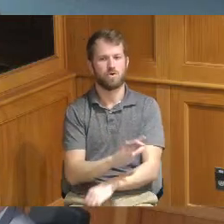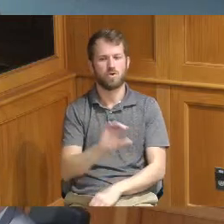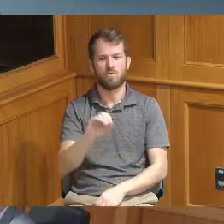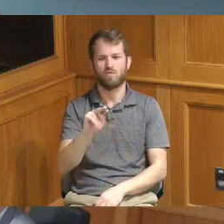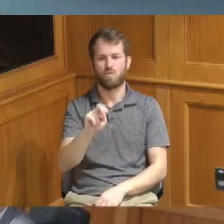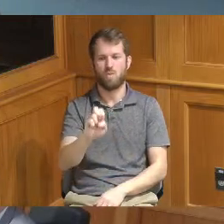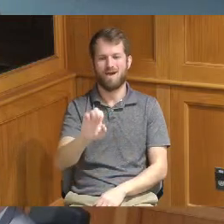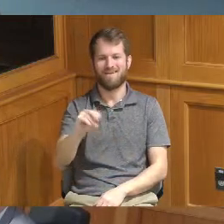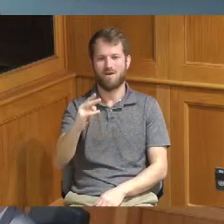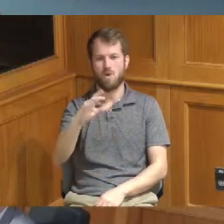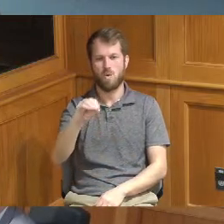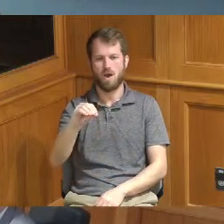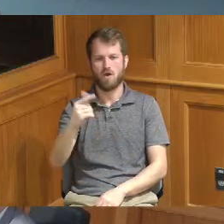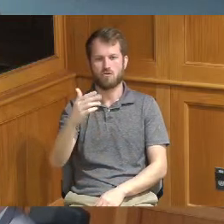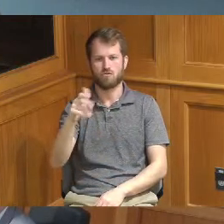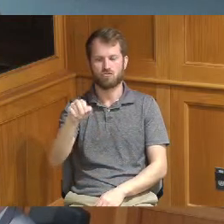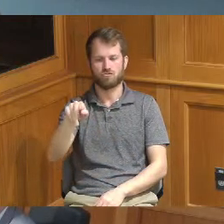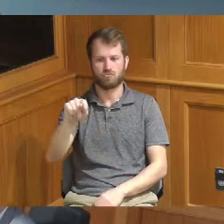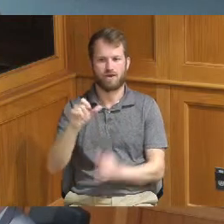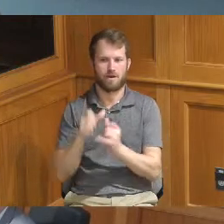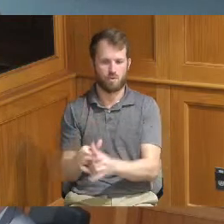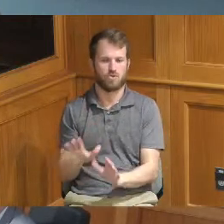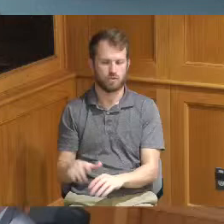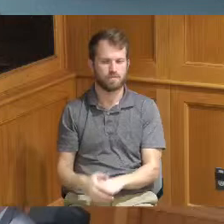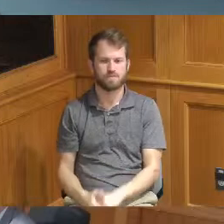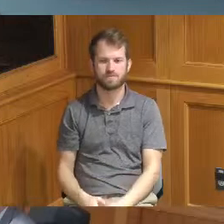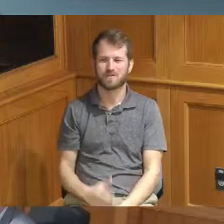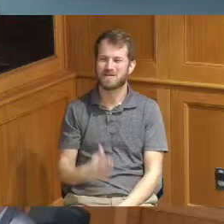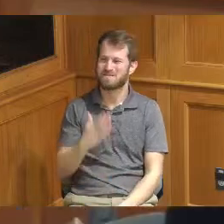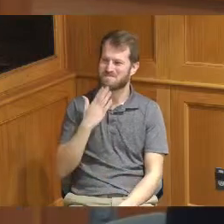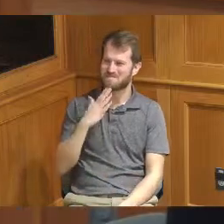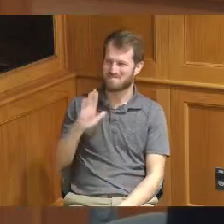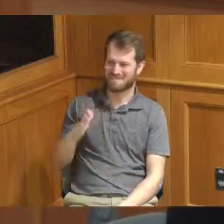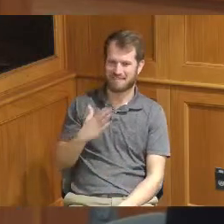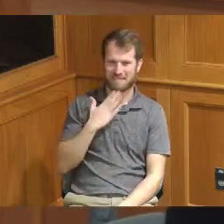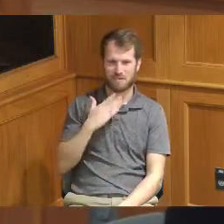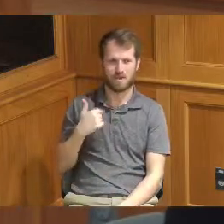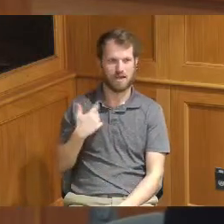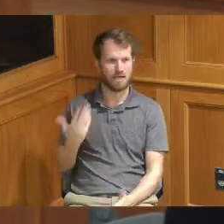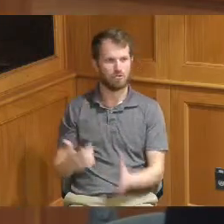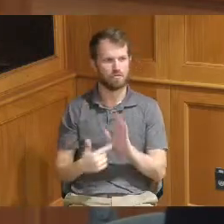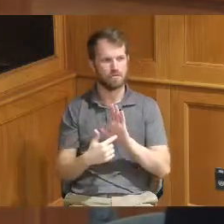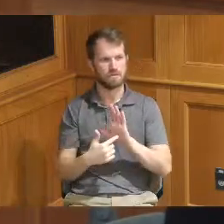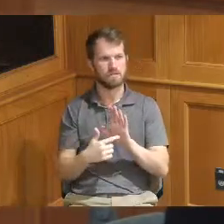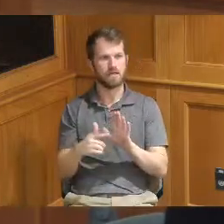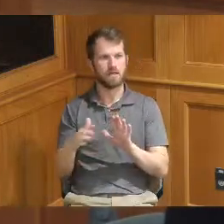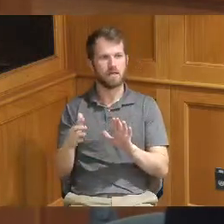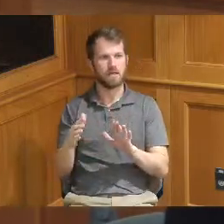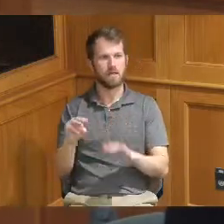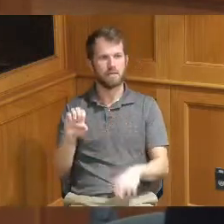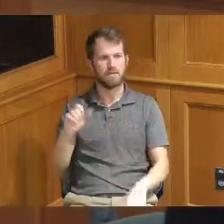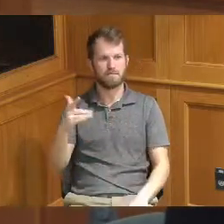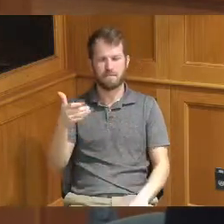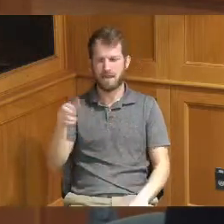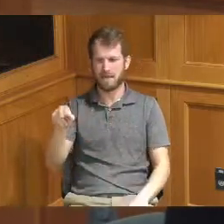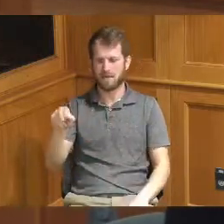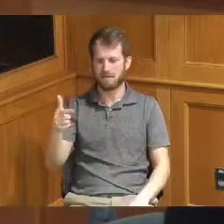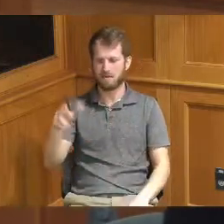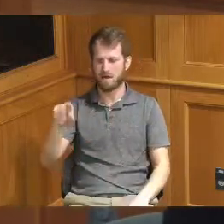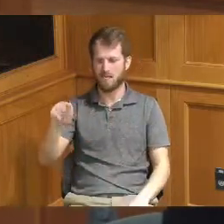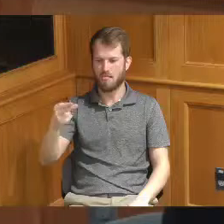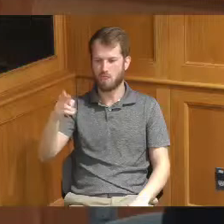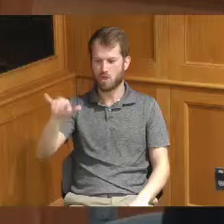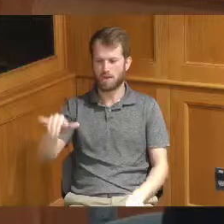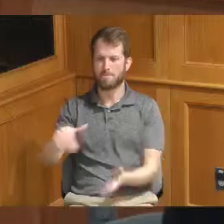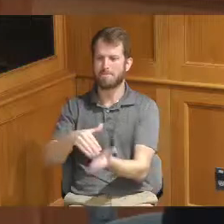Ohio grant awards. Lisa? Good afternoon, commissioners. I'm here on behalf of Megan Guthrie. She's on medical